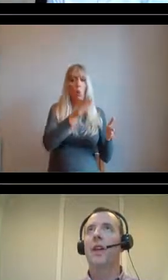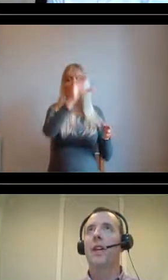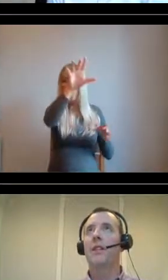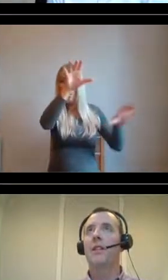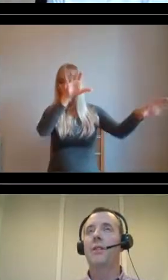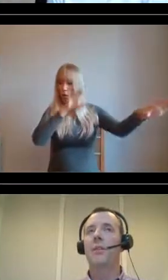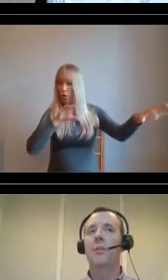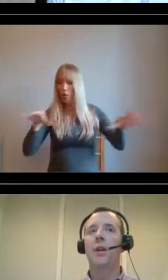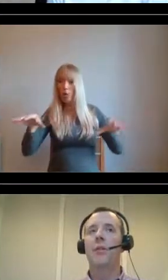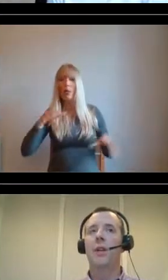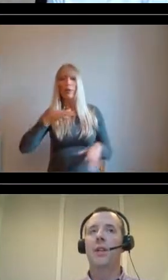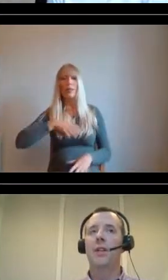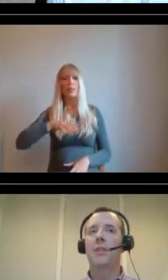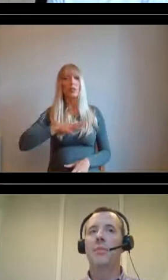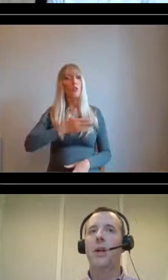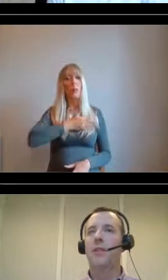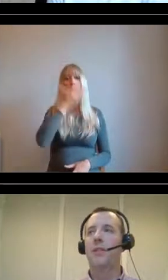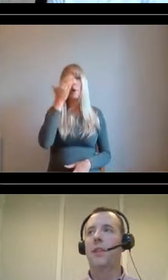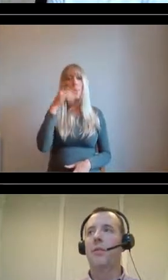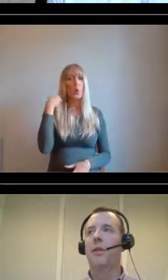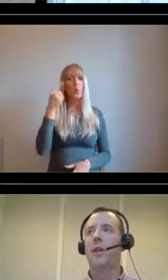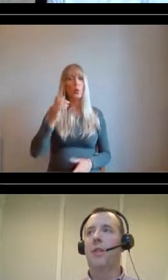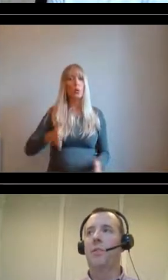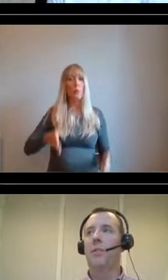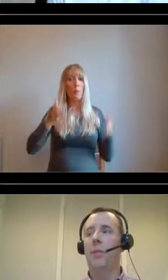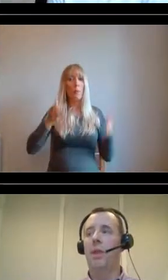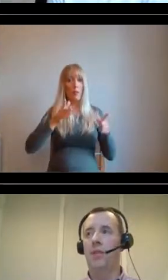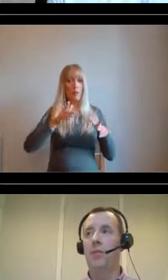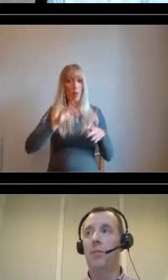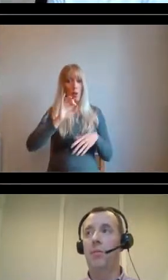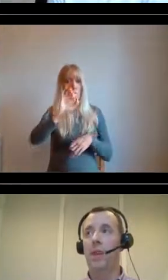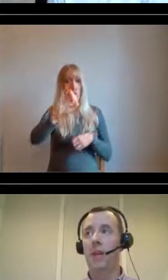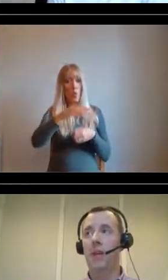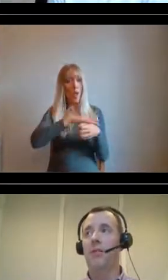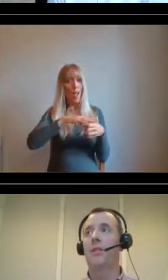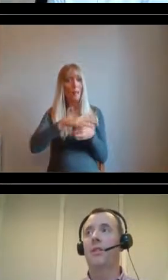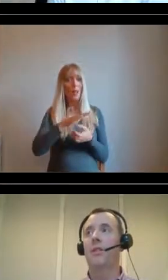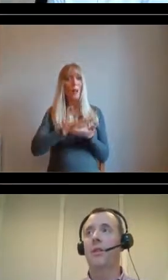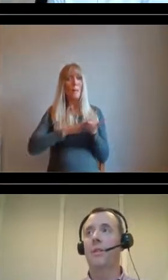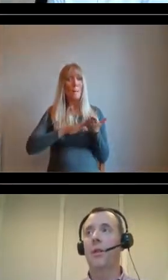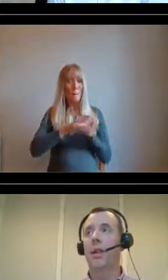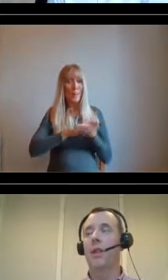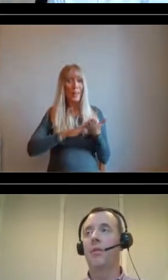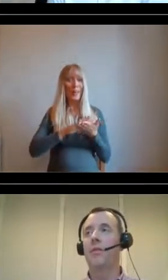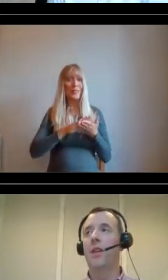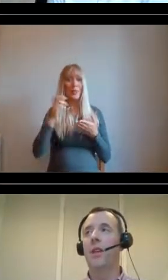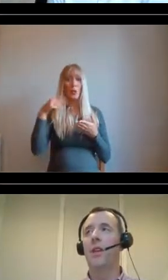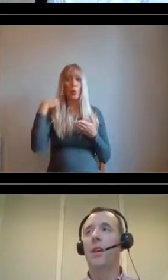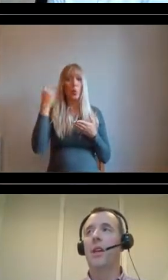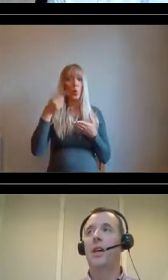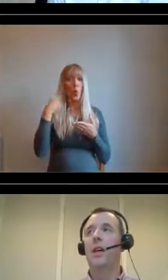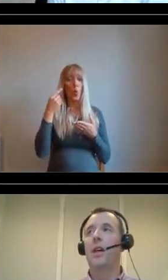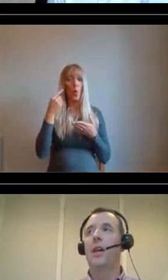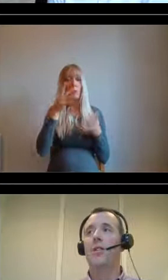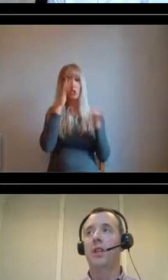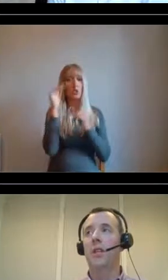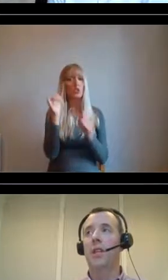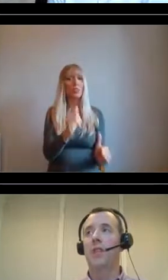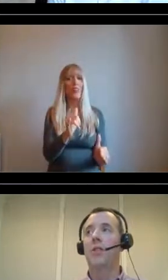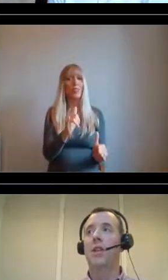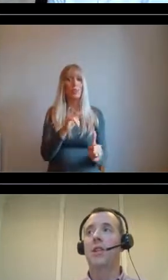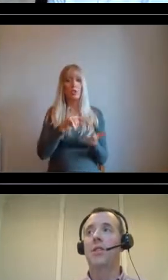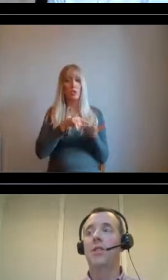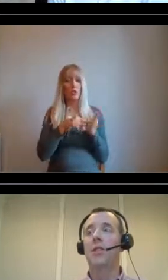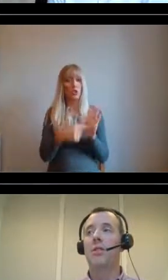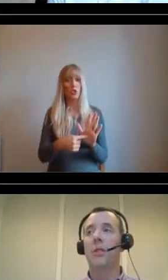So if there isn't a noise barrier where you'd expect to see one, it's because the noise modelling that we've done has shown